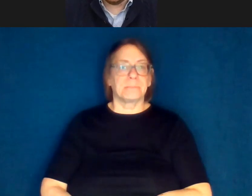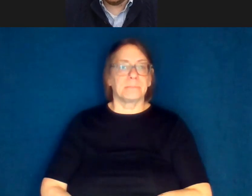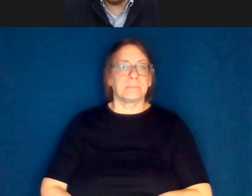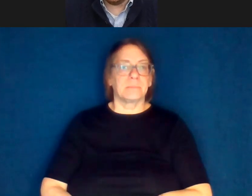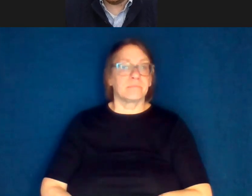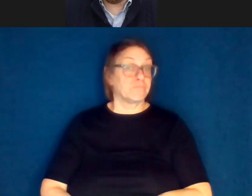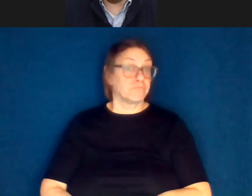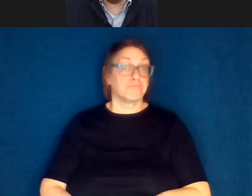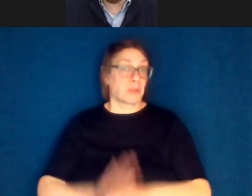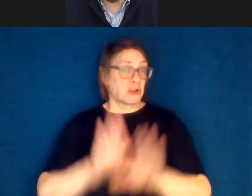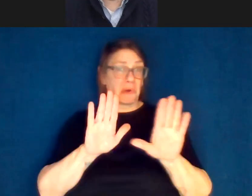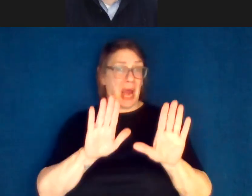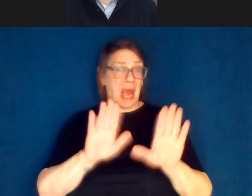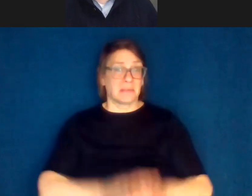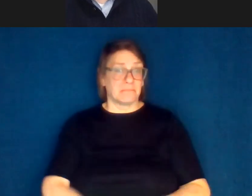That's great. Wonderful.